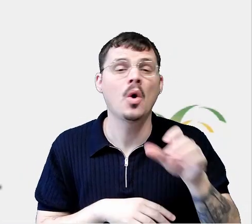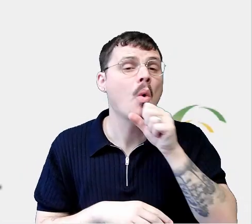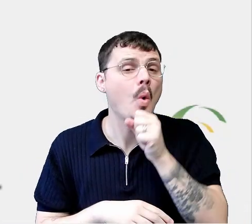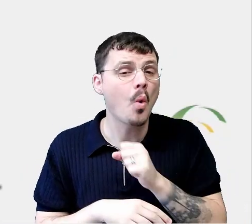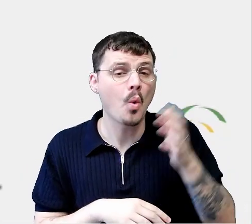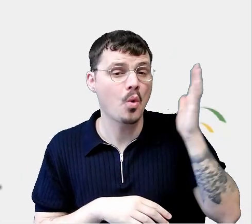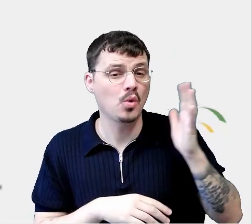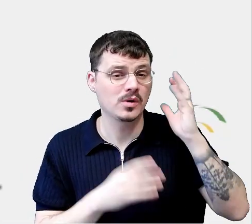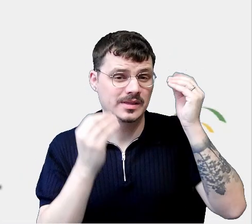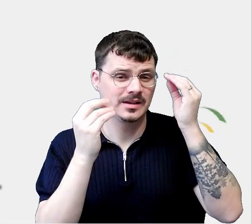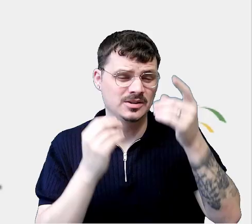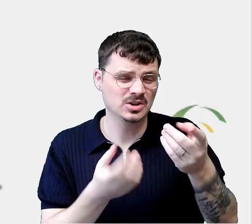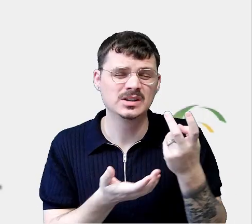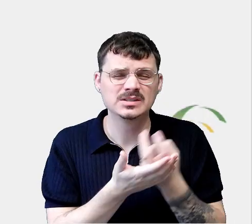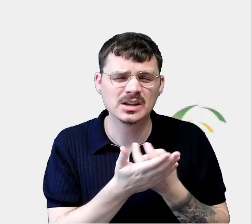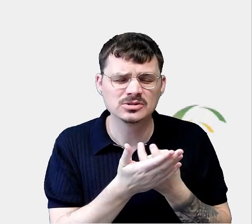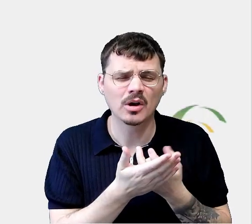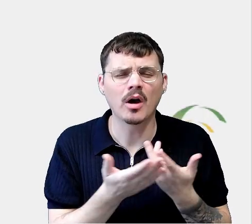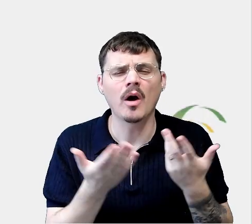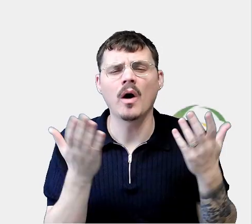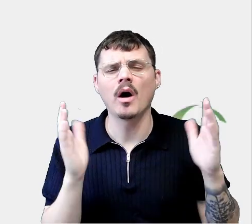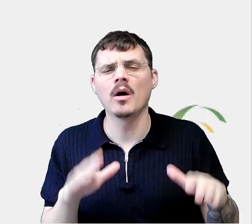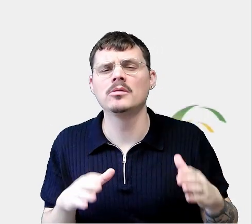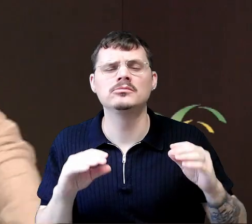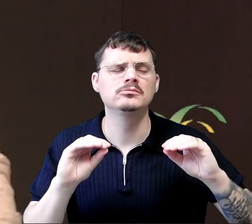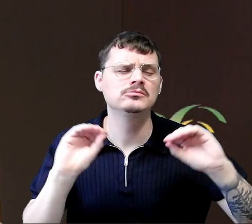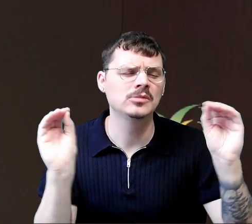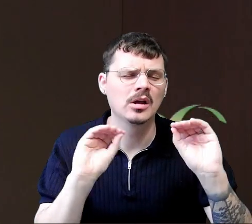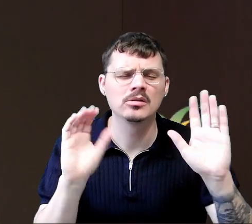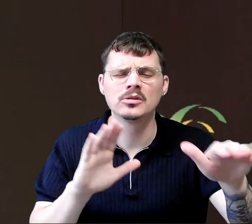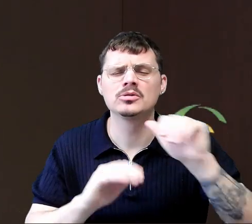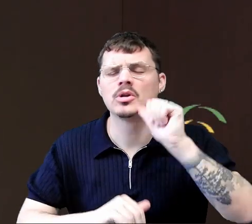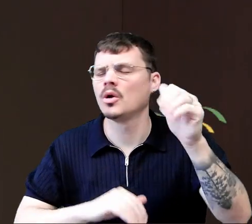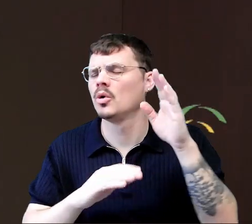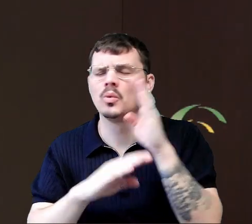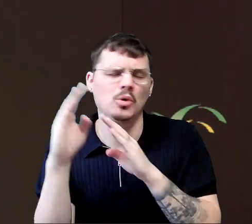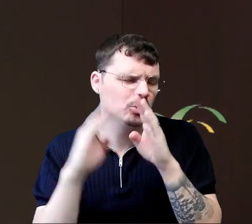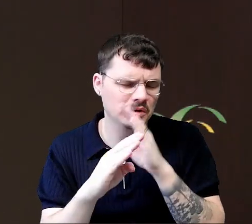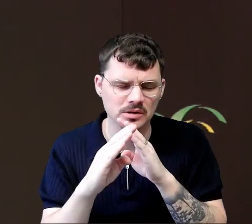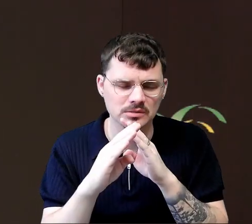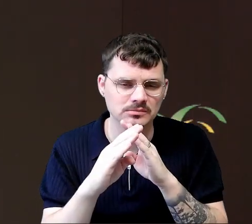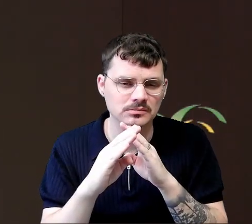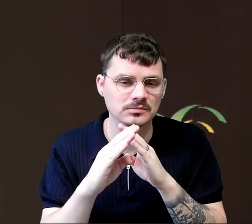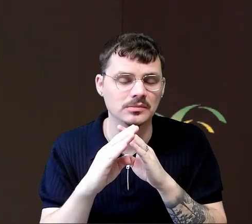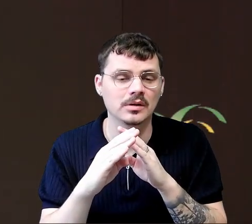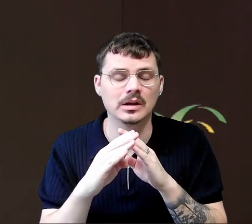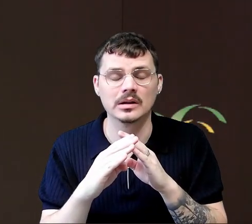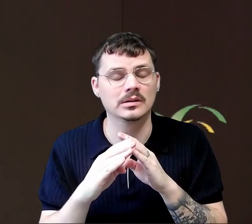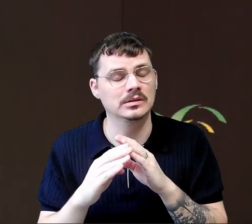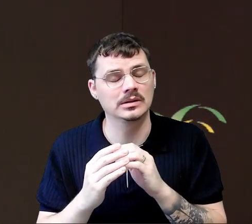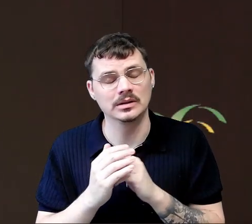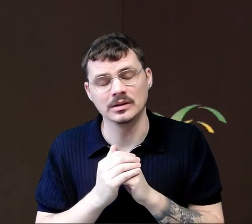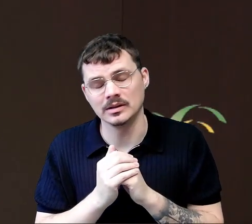have a seizure, it's probably nothing, don't worry about it. Unfortunately,